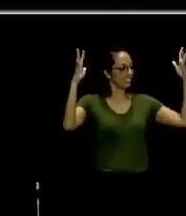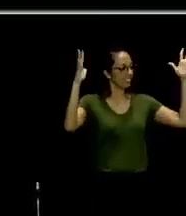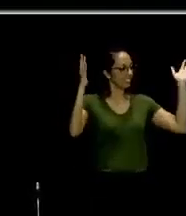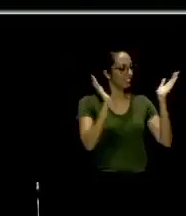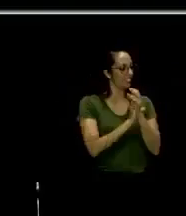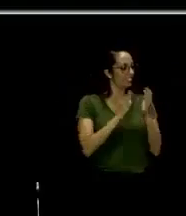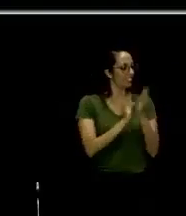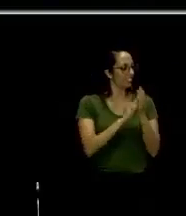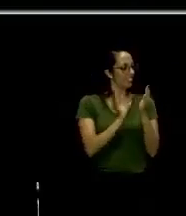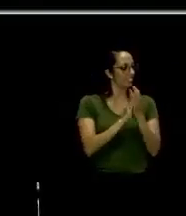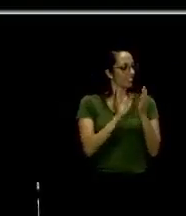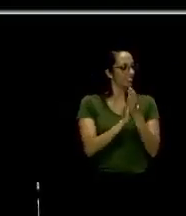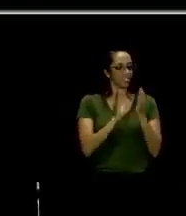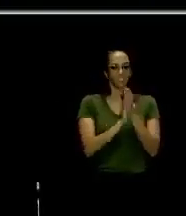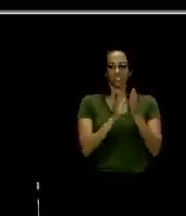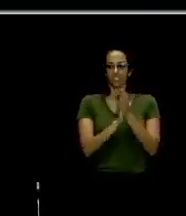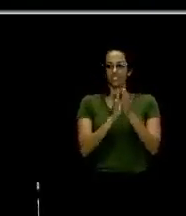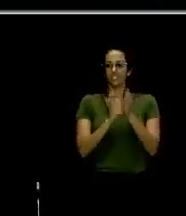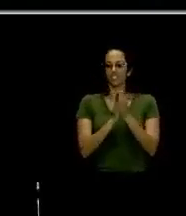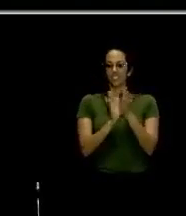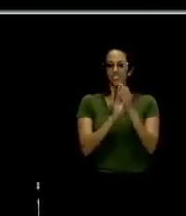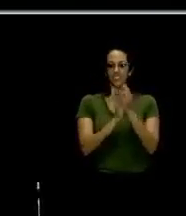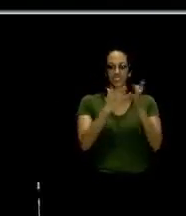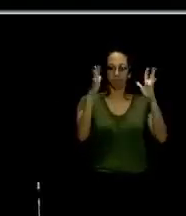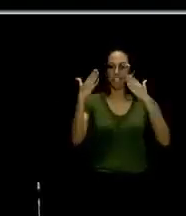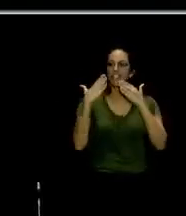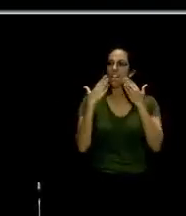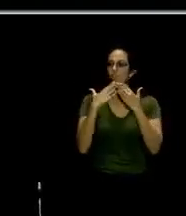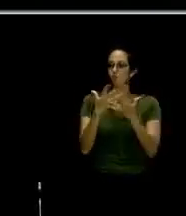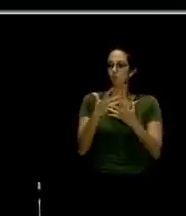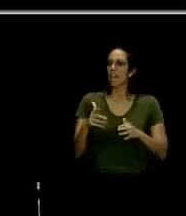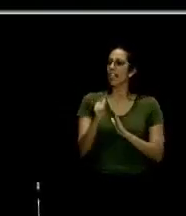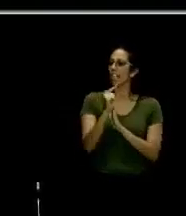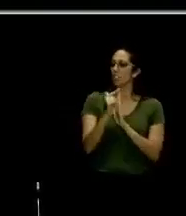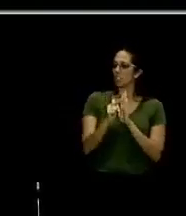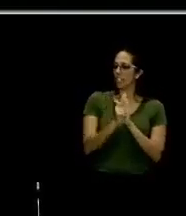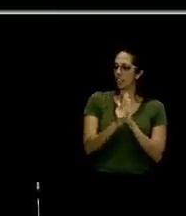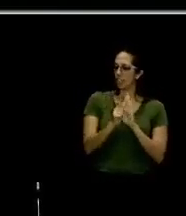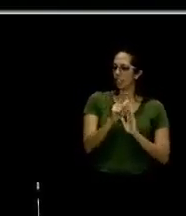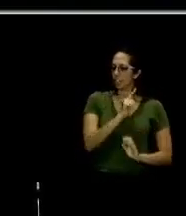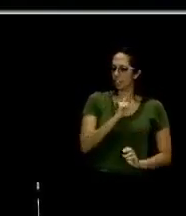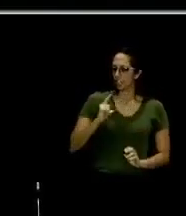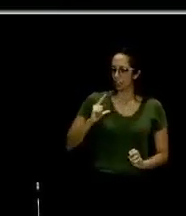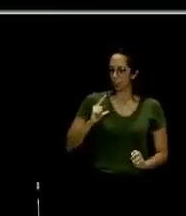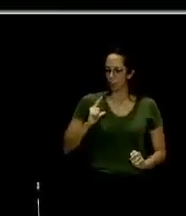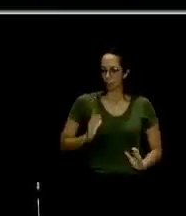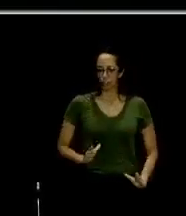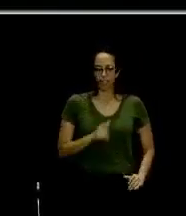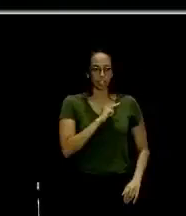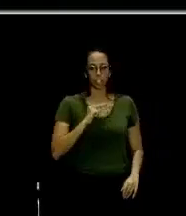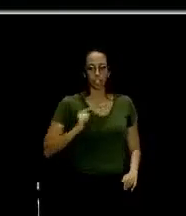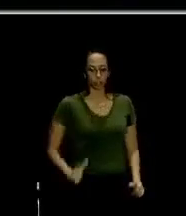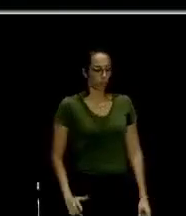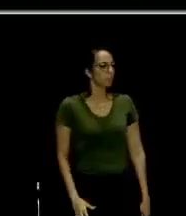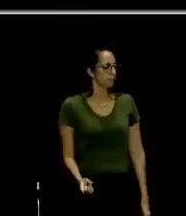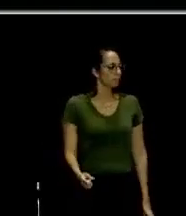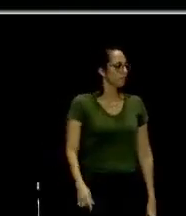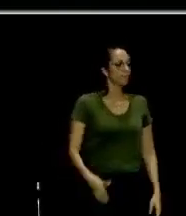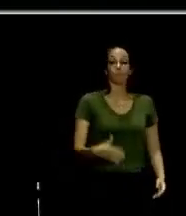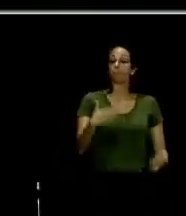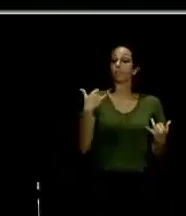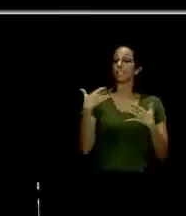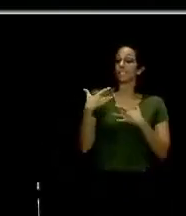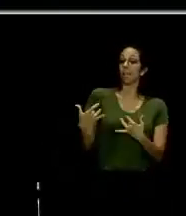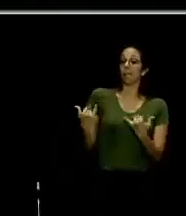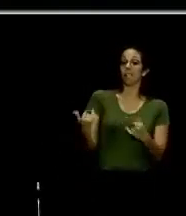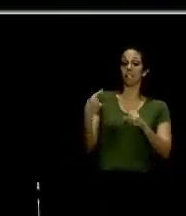There you go. Let them see it. Okay, thank you so much. It's just that little game I like to play. Usually at this point, I introduce